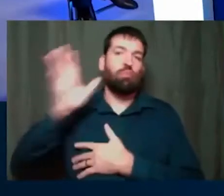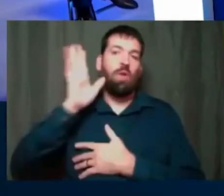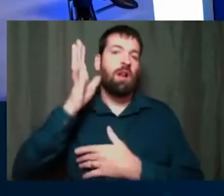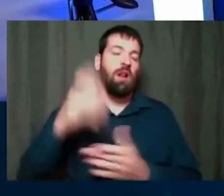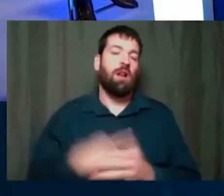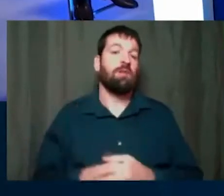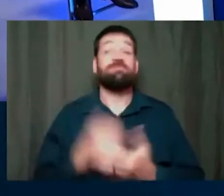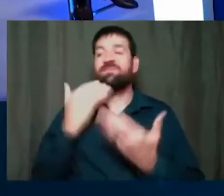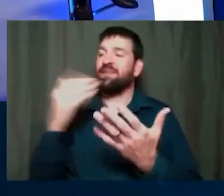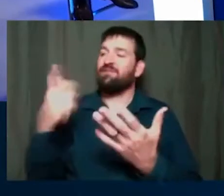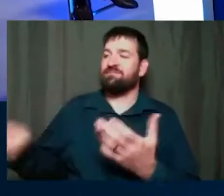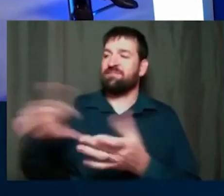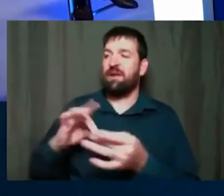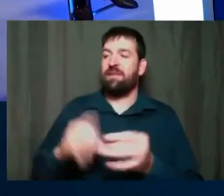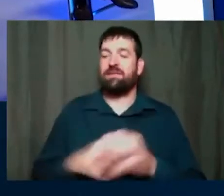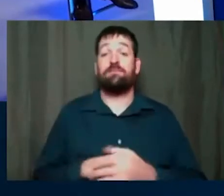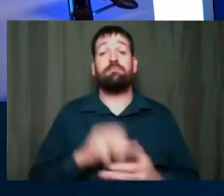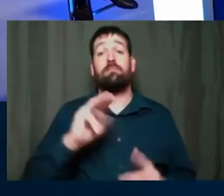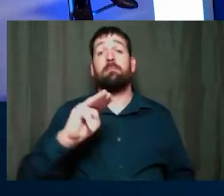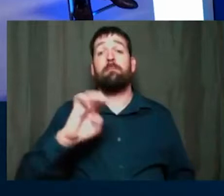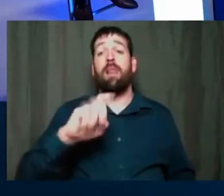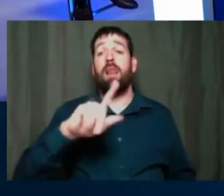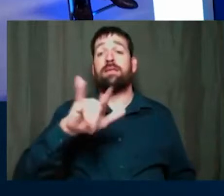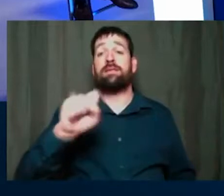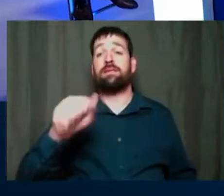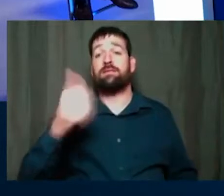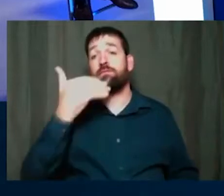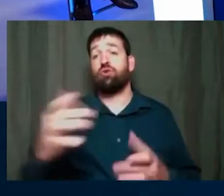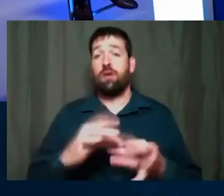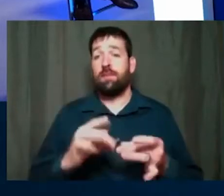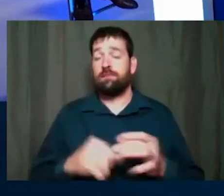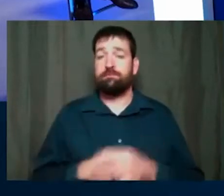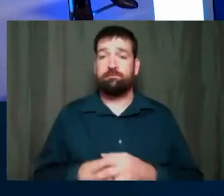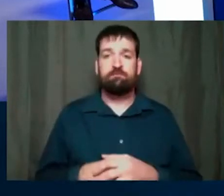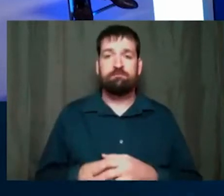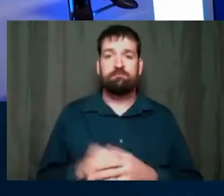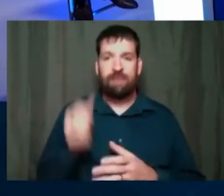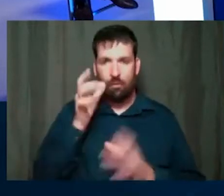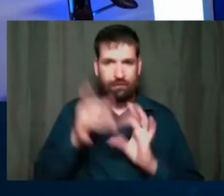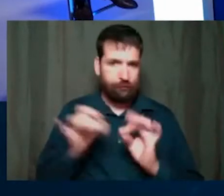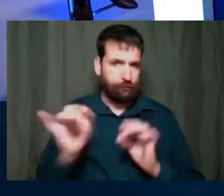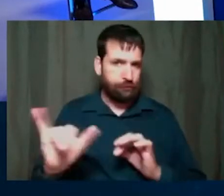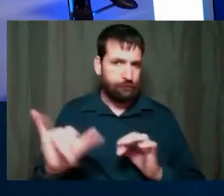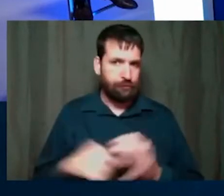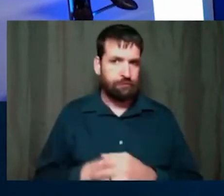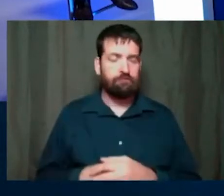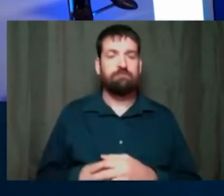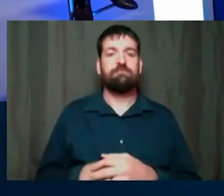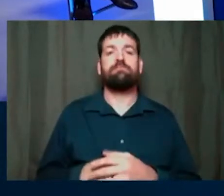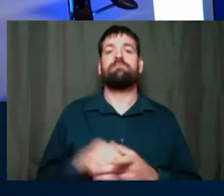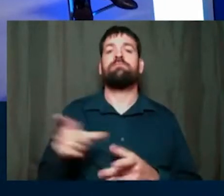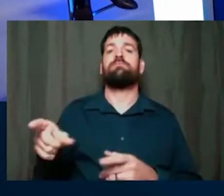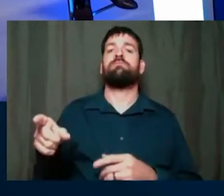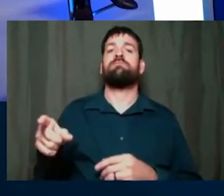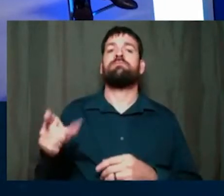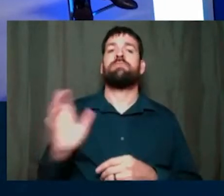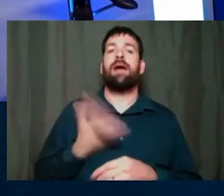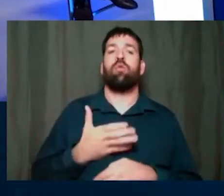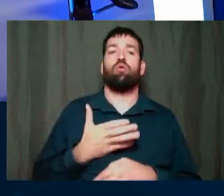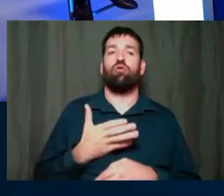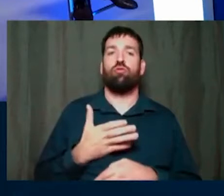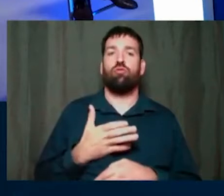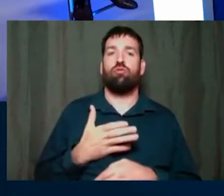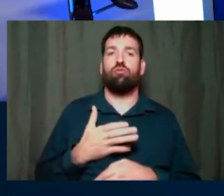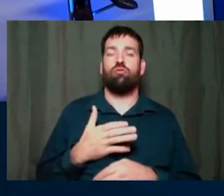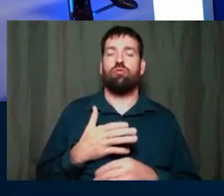comments. Melissa has a good question, and I'm going to piggyback on it too, if I may. So Melissa says, our phone, also